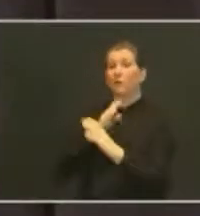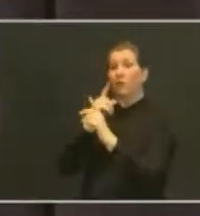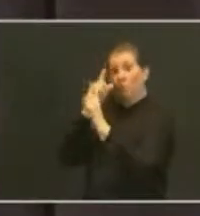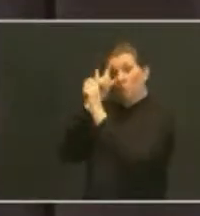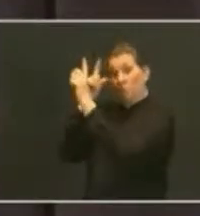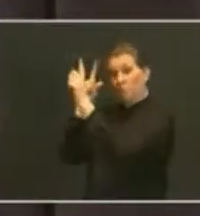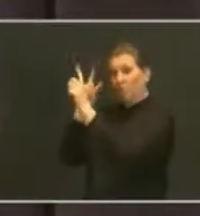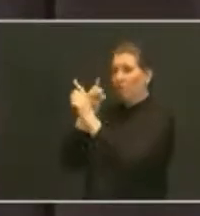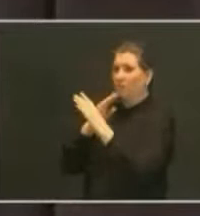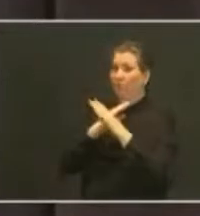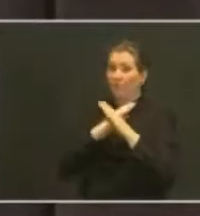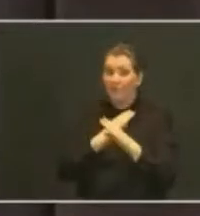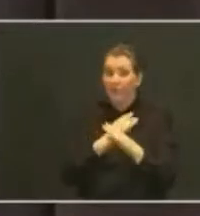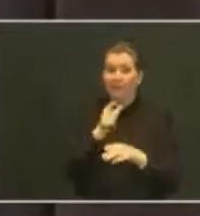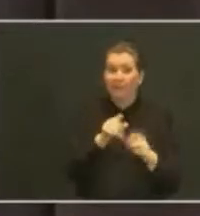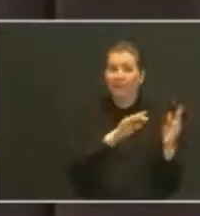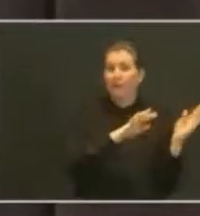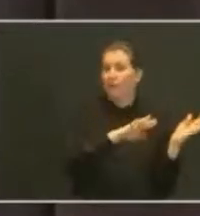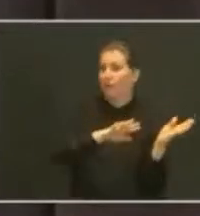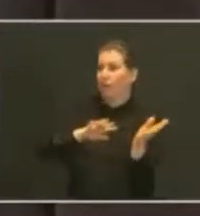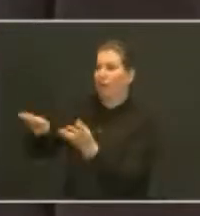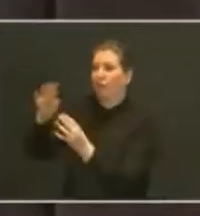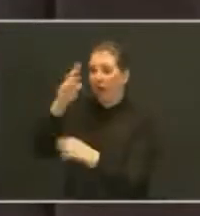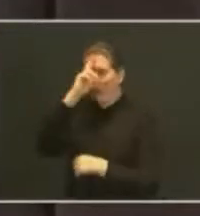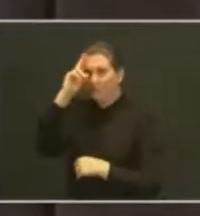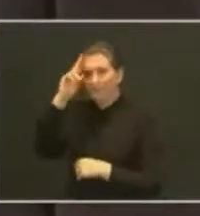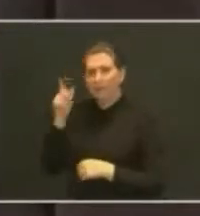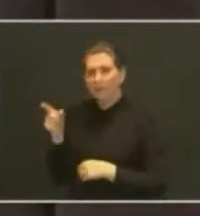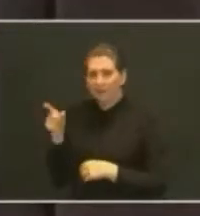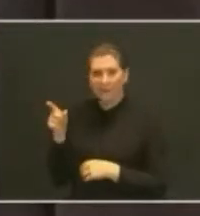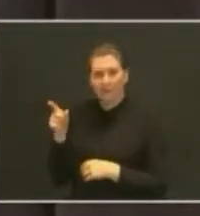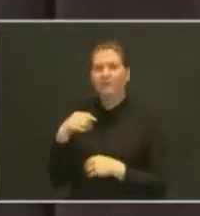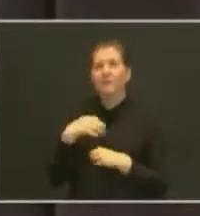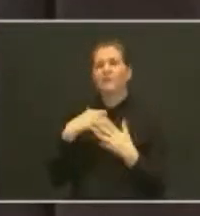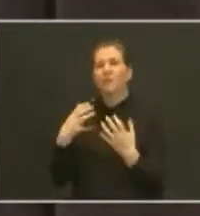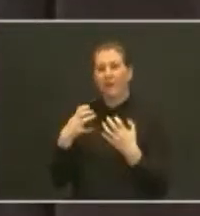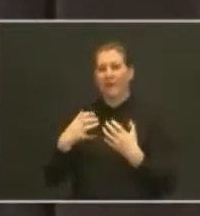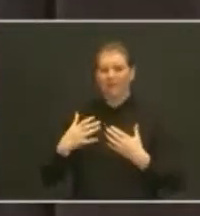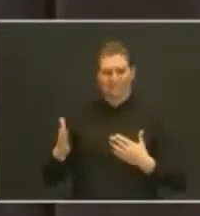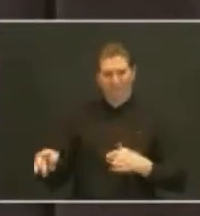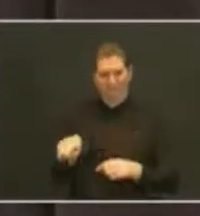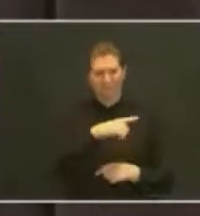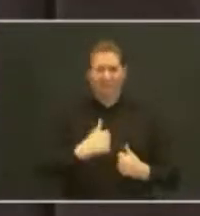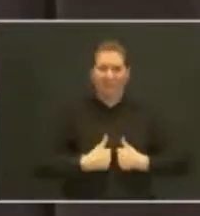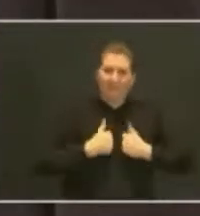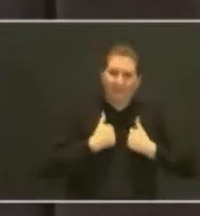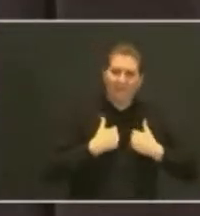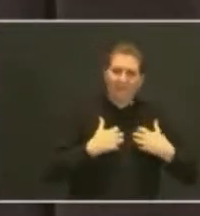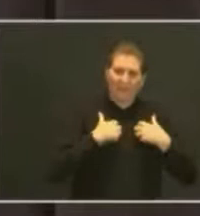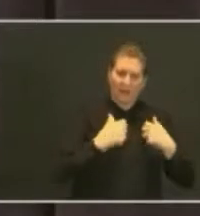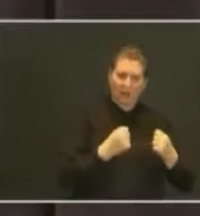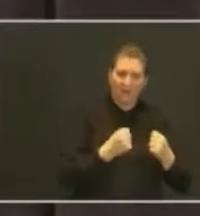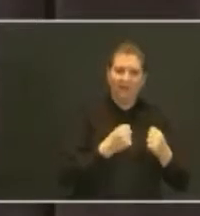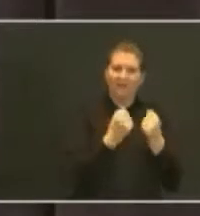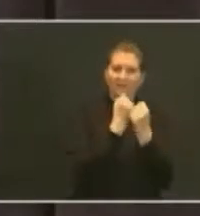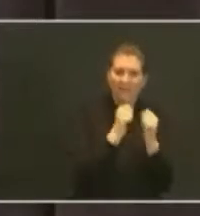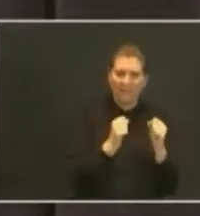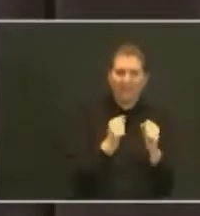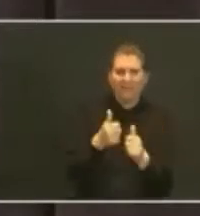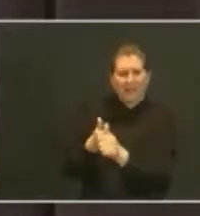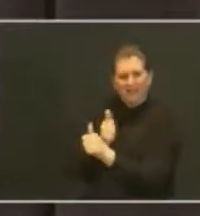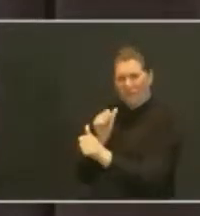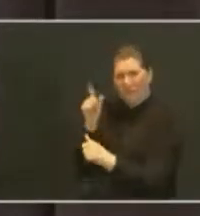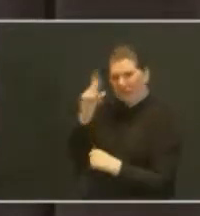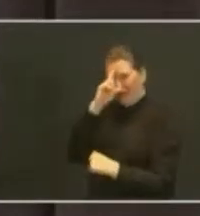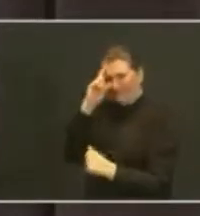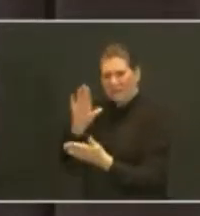hospitalizations. We are trying to keep people alive and prevent fatalities. And we are focused on getting